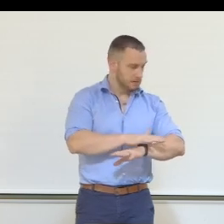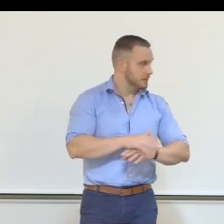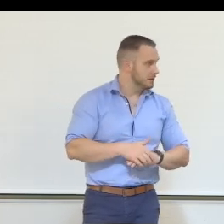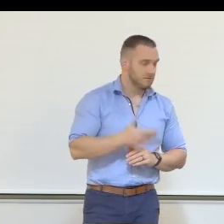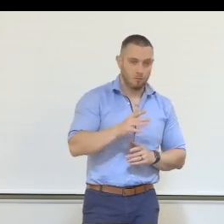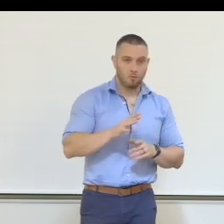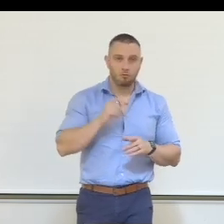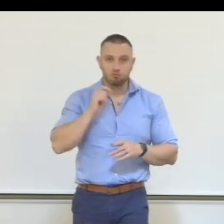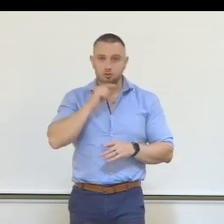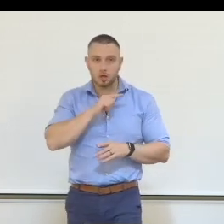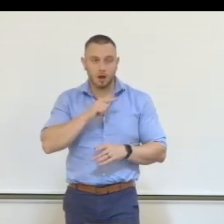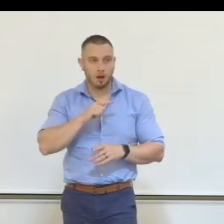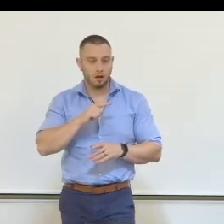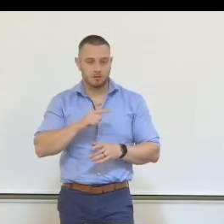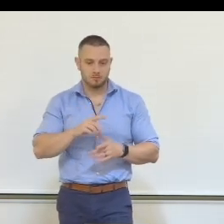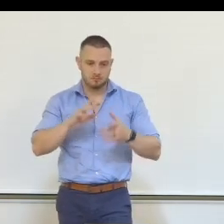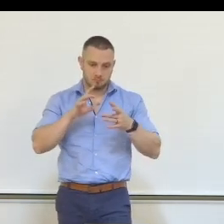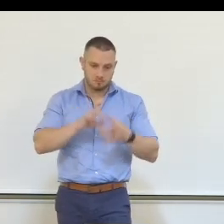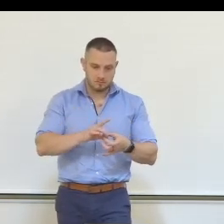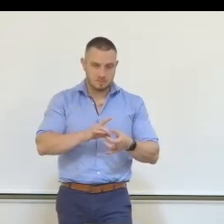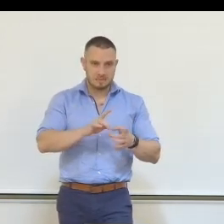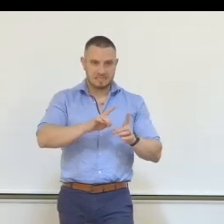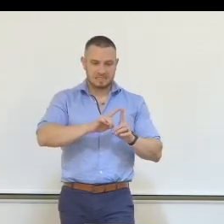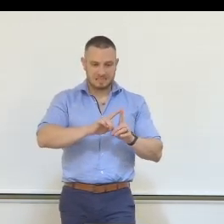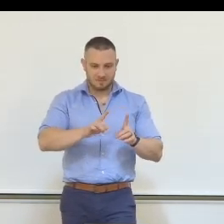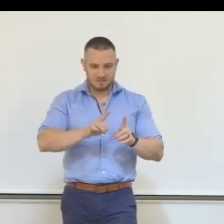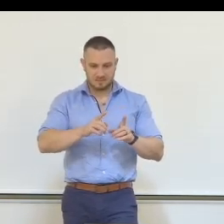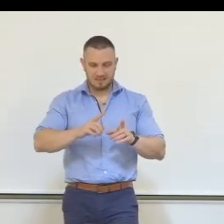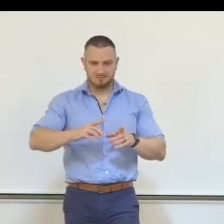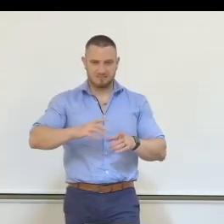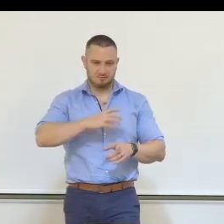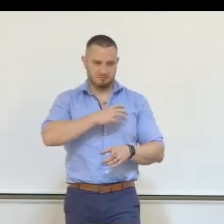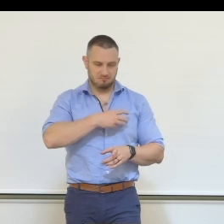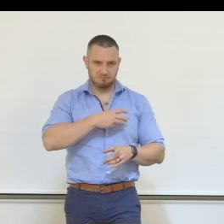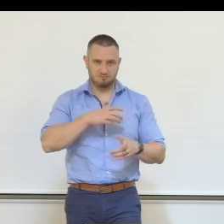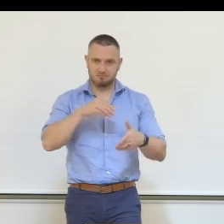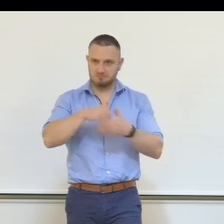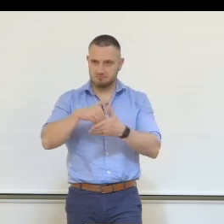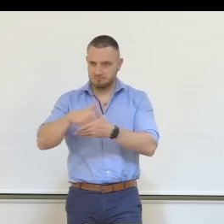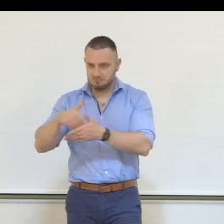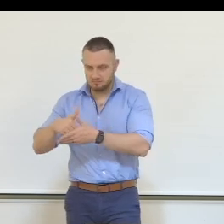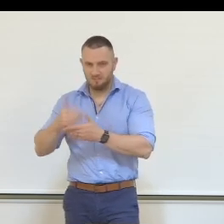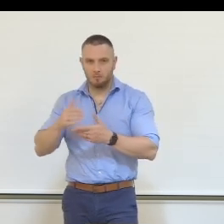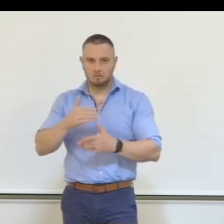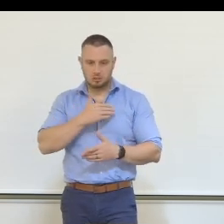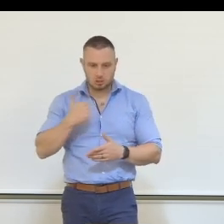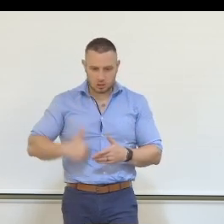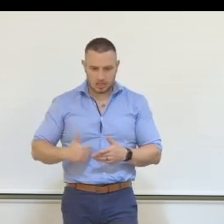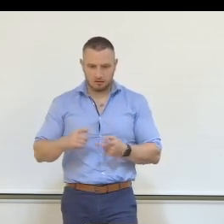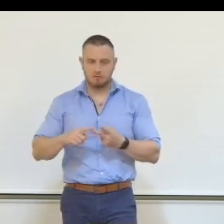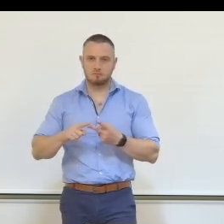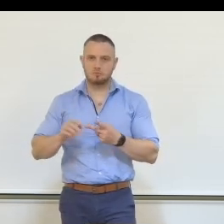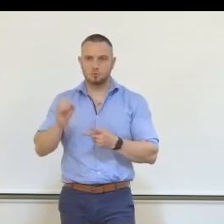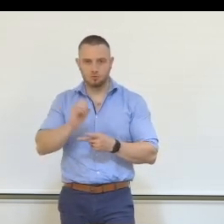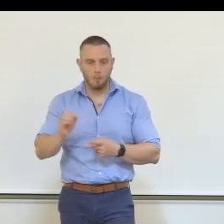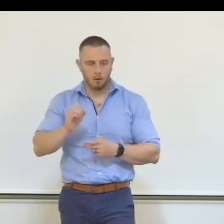Russia, joined quickly by ESA, the European Space Agency, and then later joined by the Astronaut Center of China. And